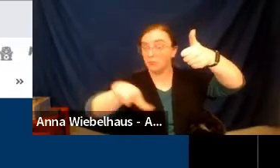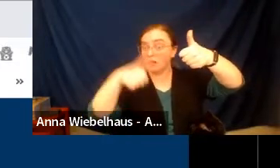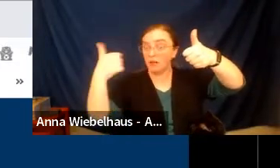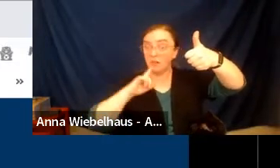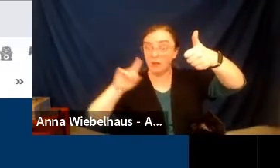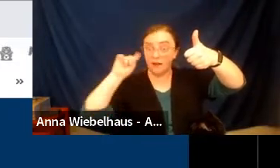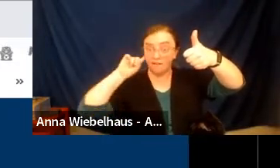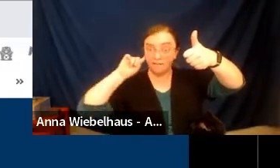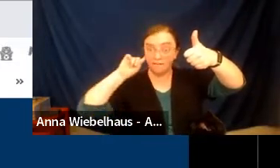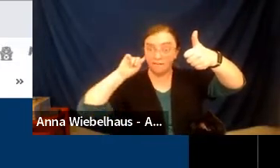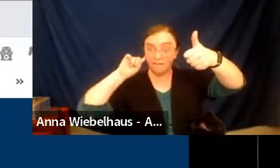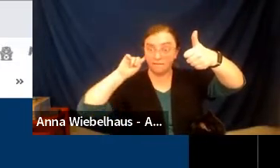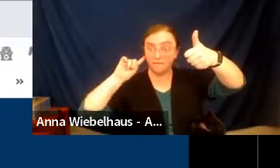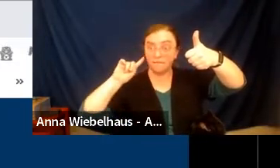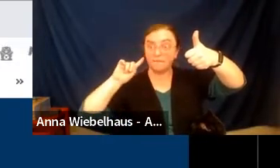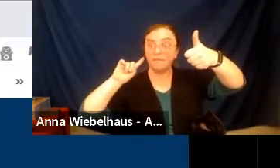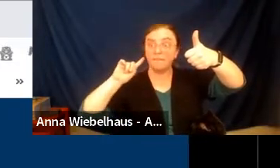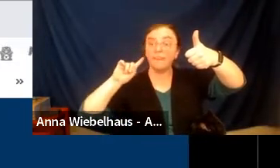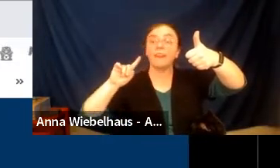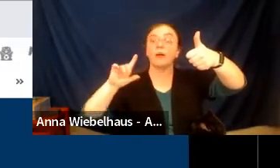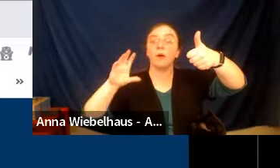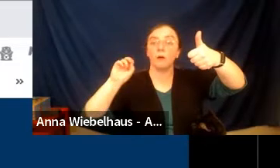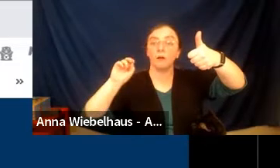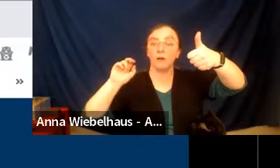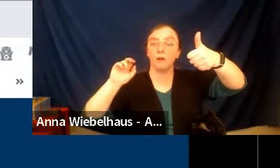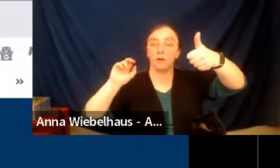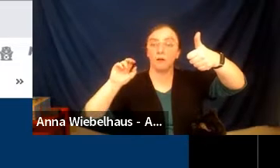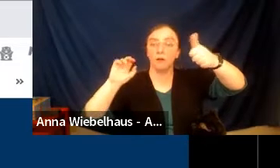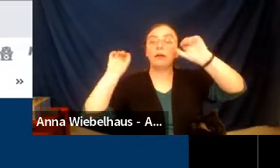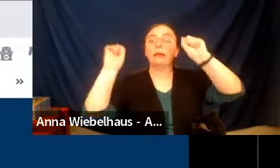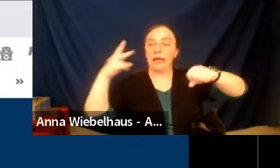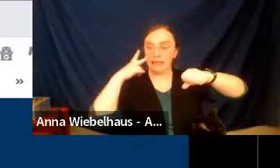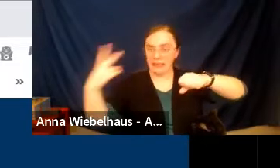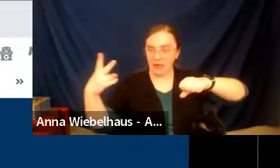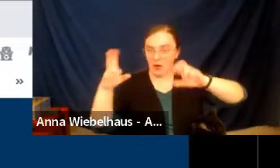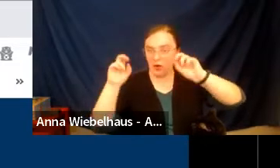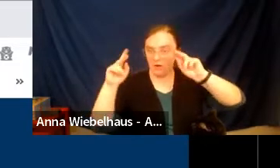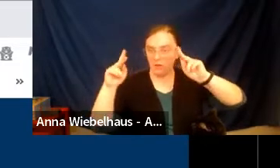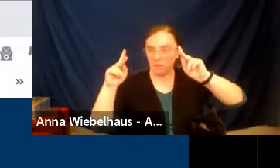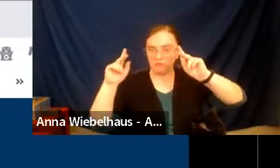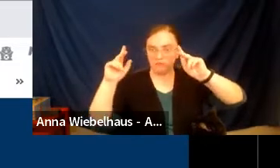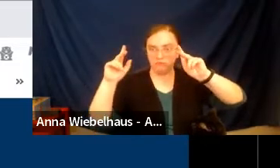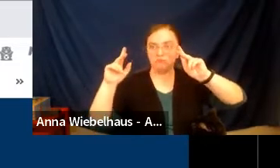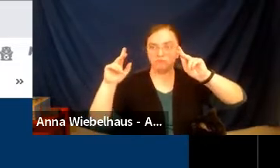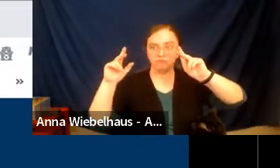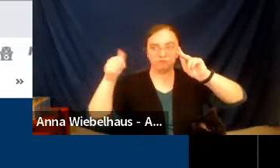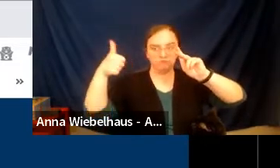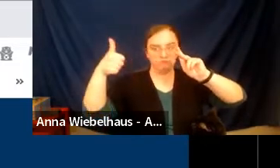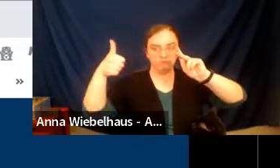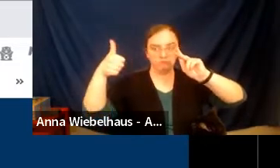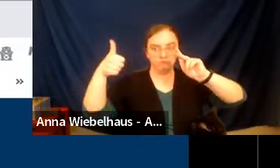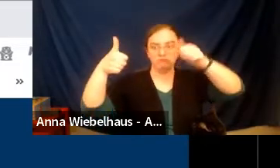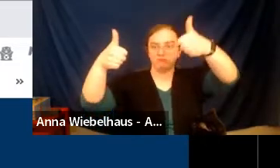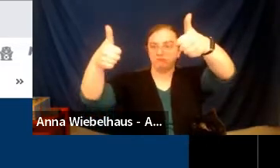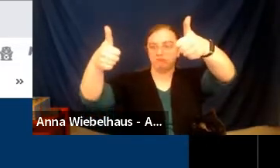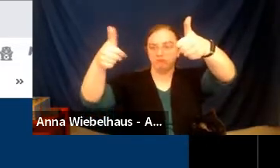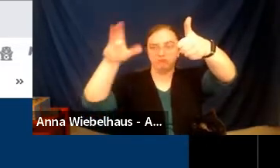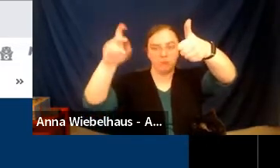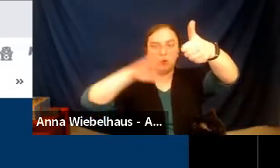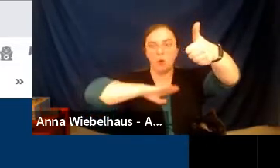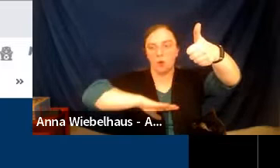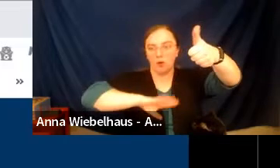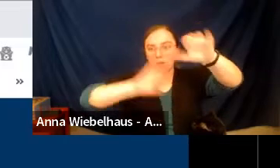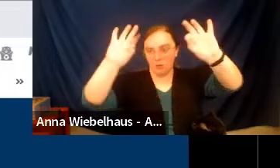it. So Vivian says she sees it. Yeah, it's really easy, she said. Great. Thanks, Vivian. I appreciate that